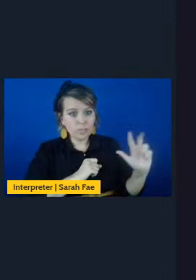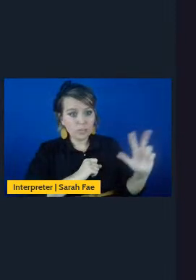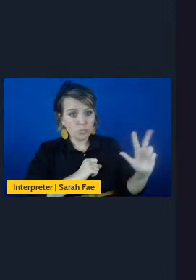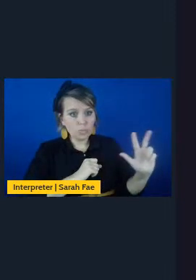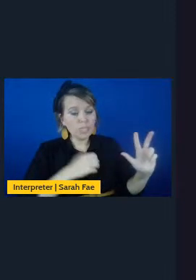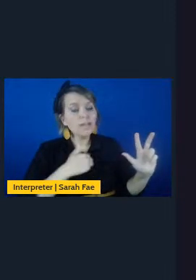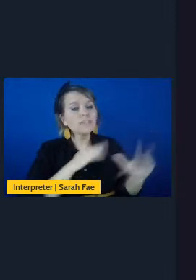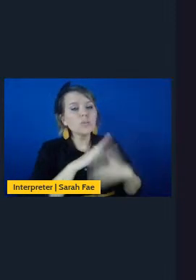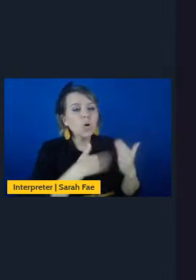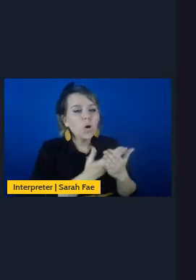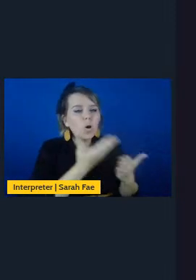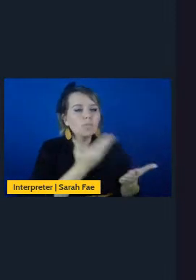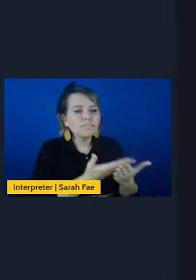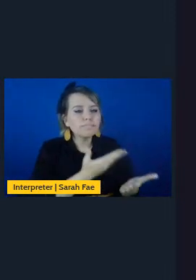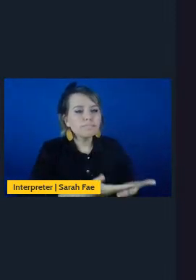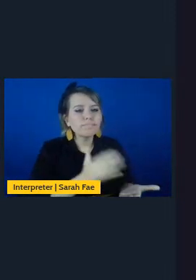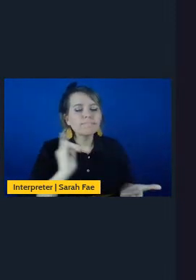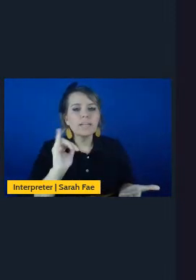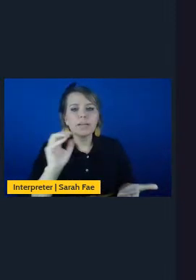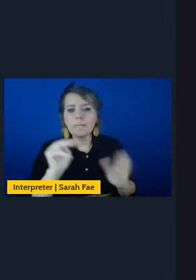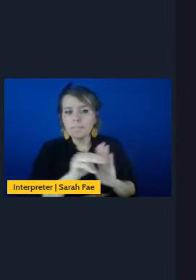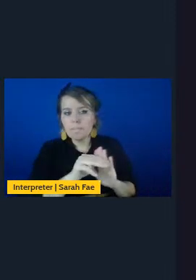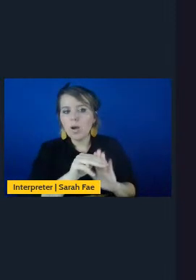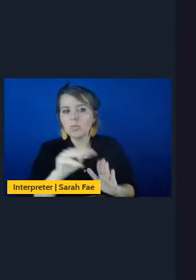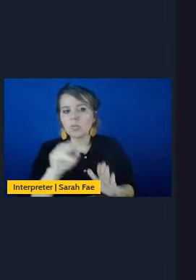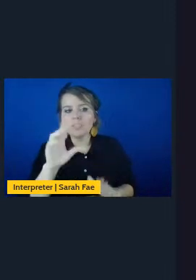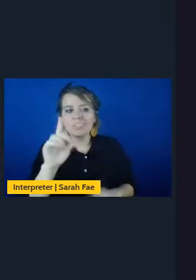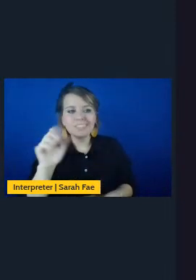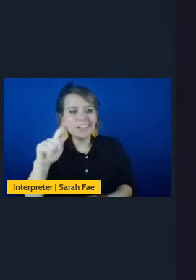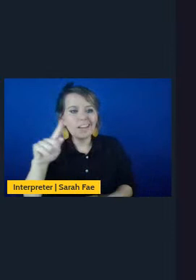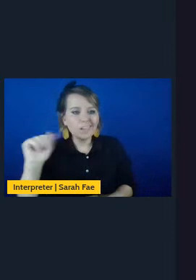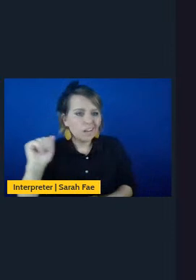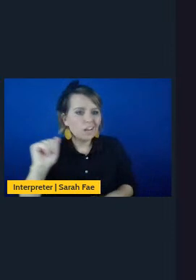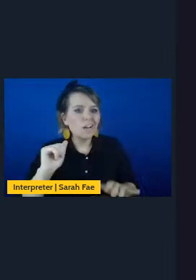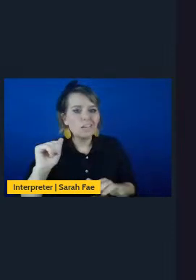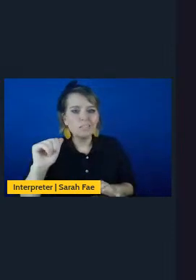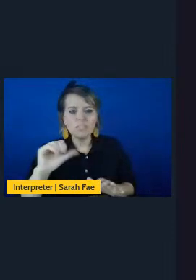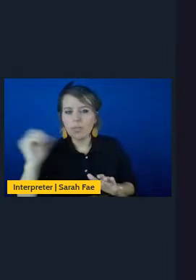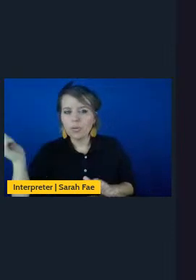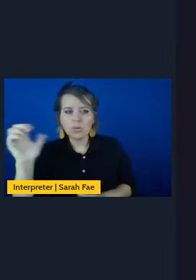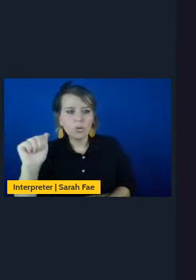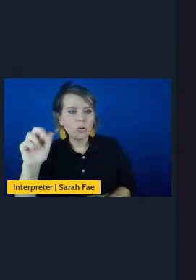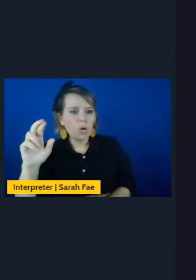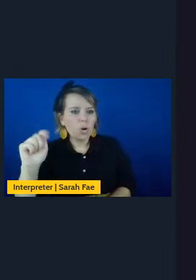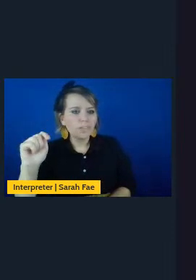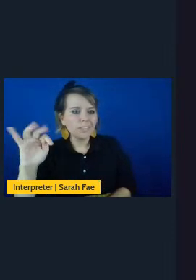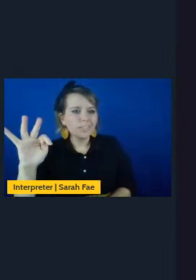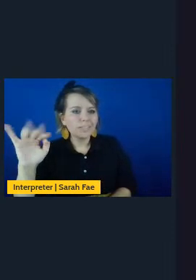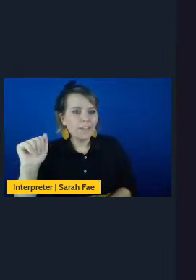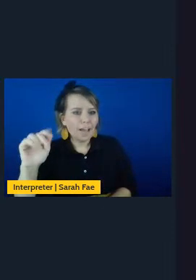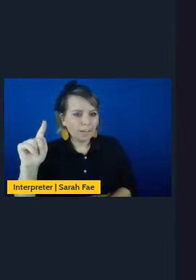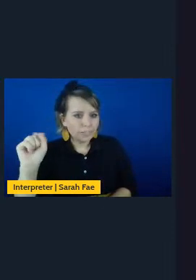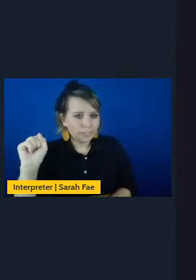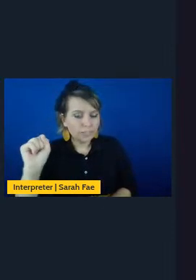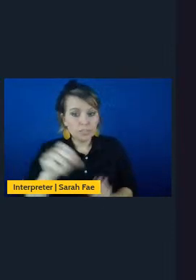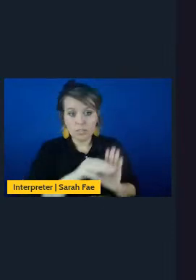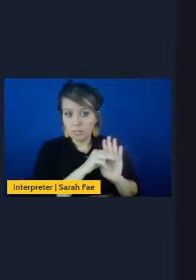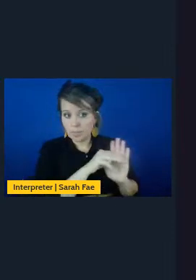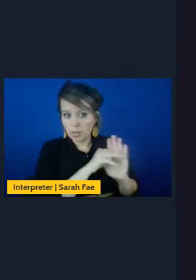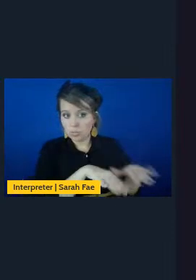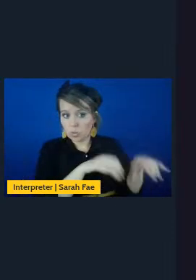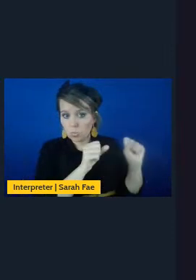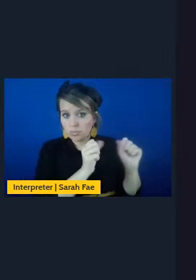like the model data, etc., which will be referred. The models are hosted with